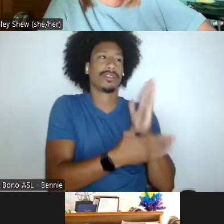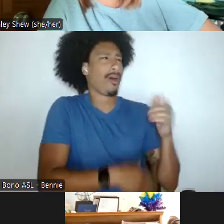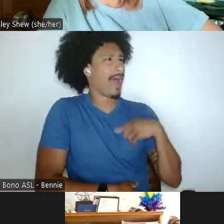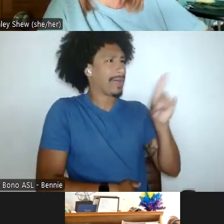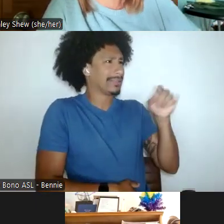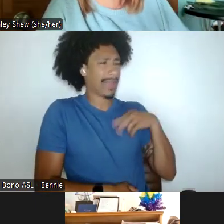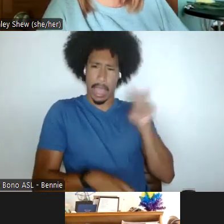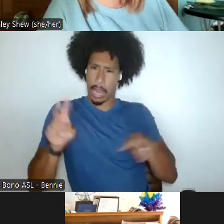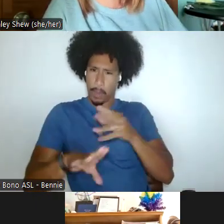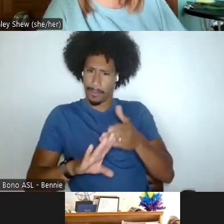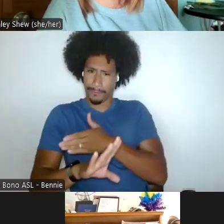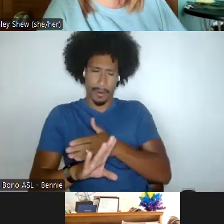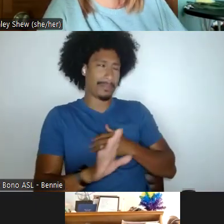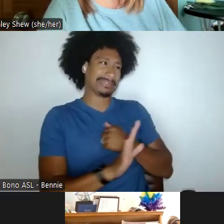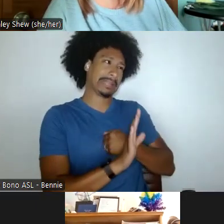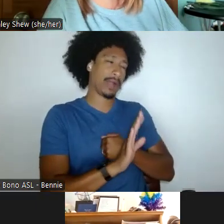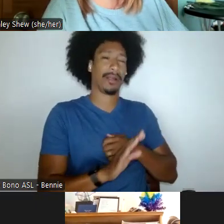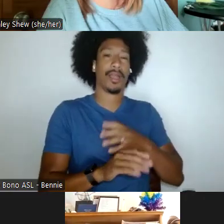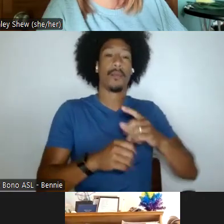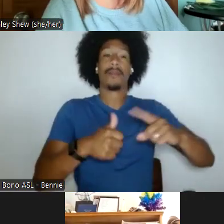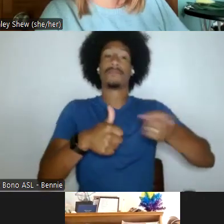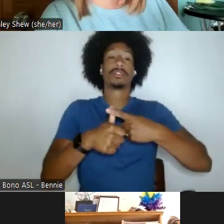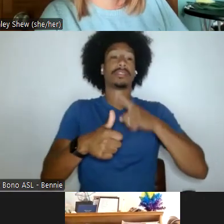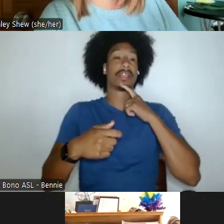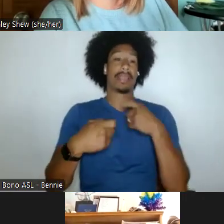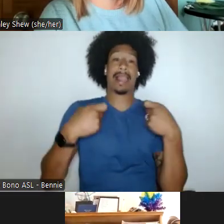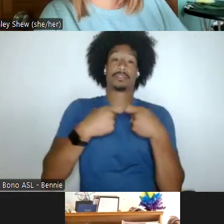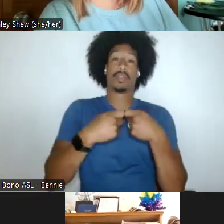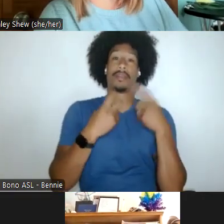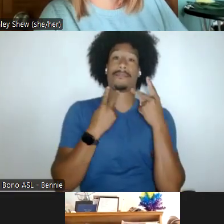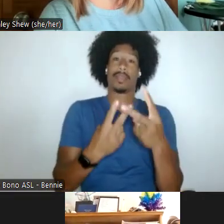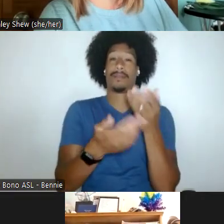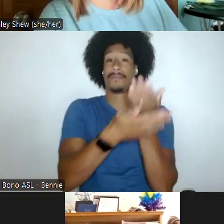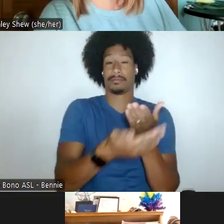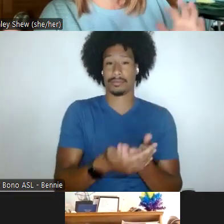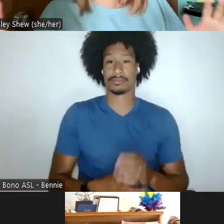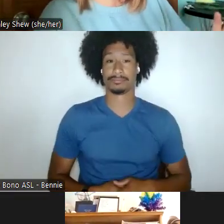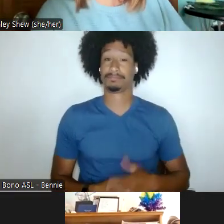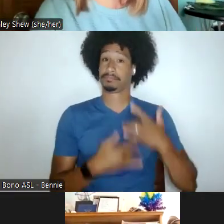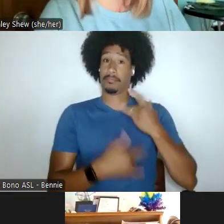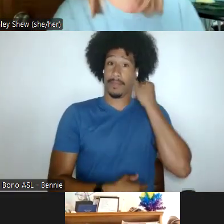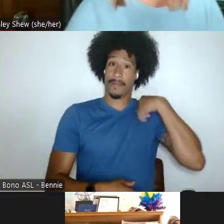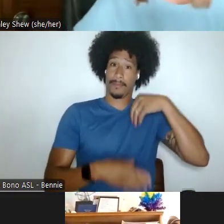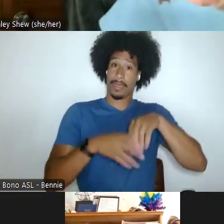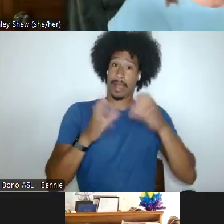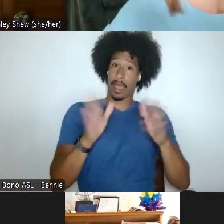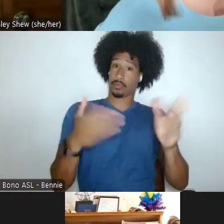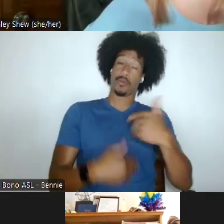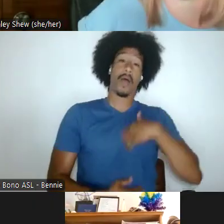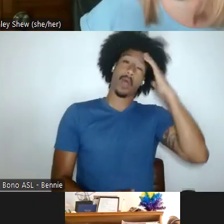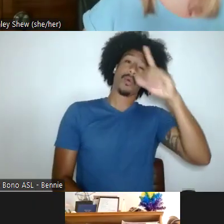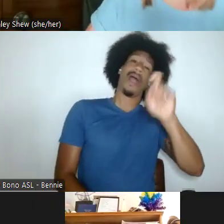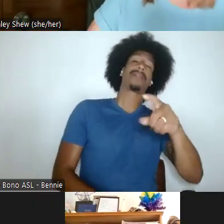yeah, sorry. The first one is electronic visit verification. And usually if I were in like a classroom, I would say, how many people know what electronic